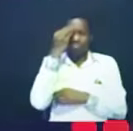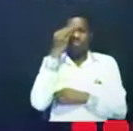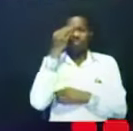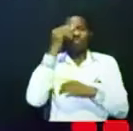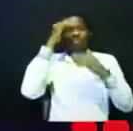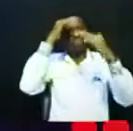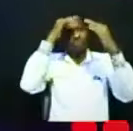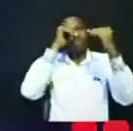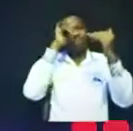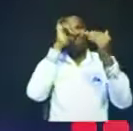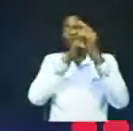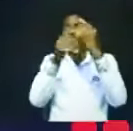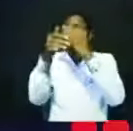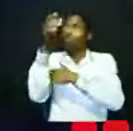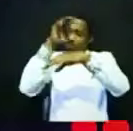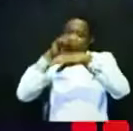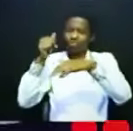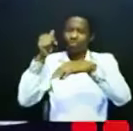he has called